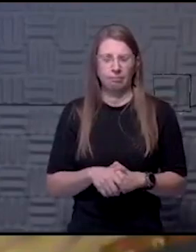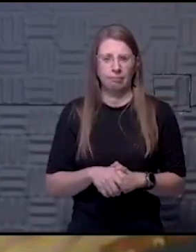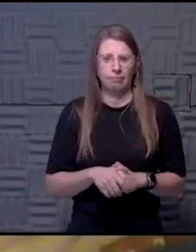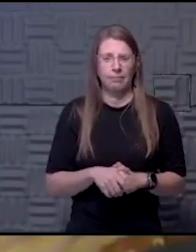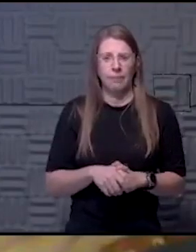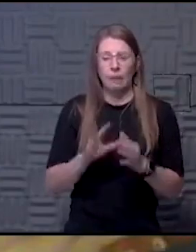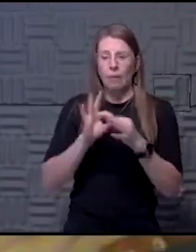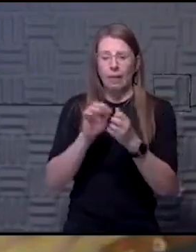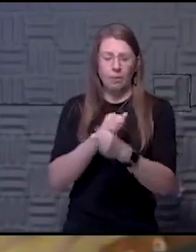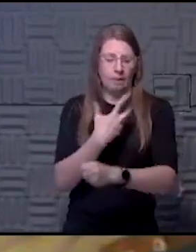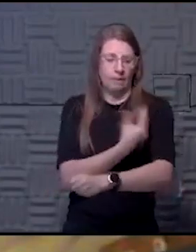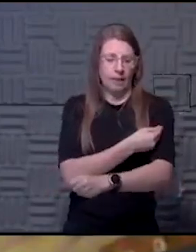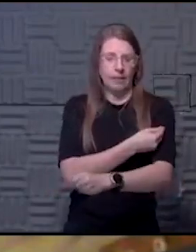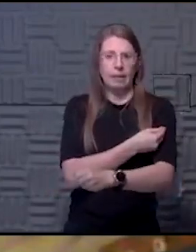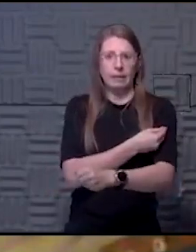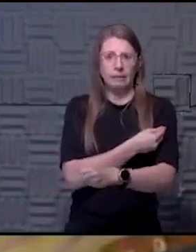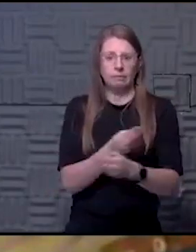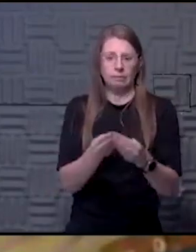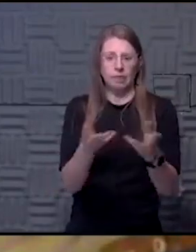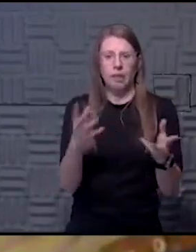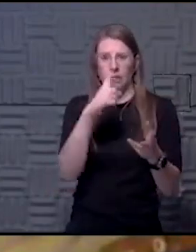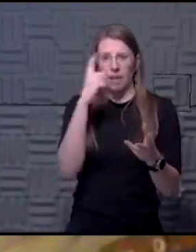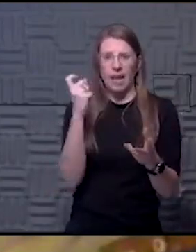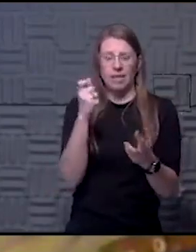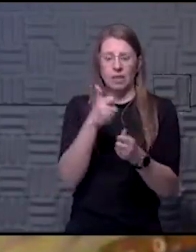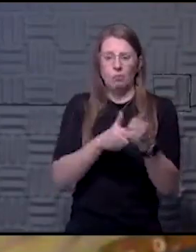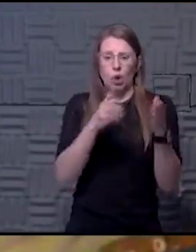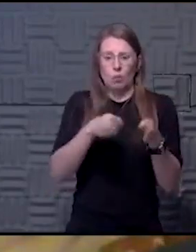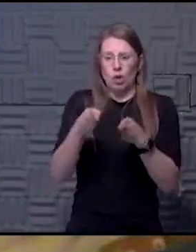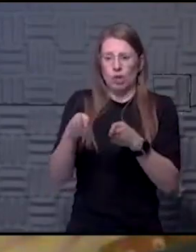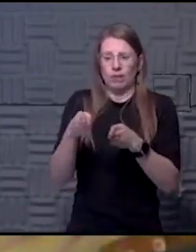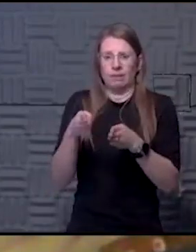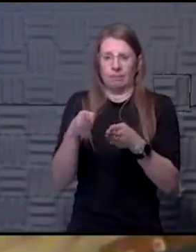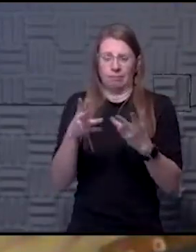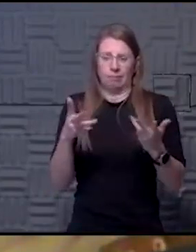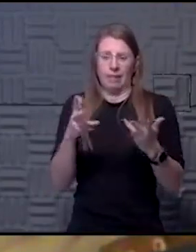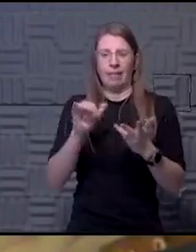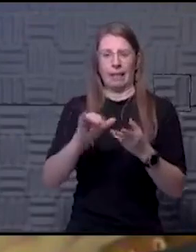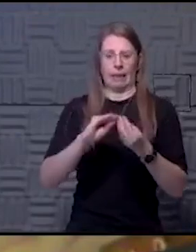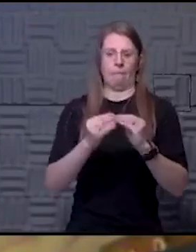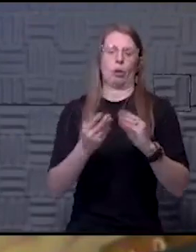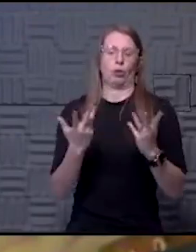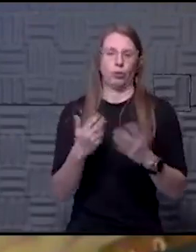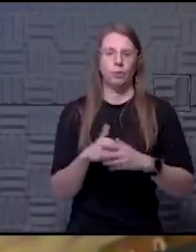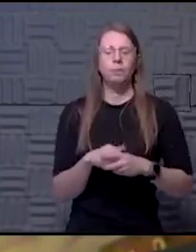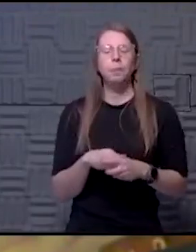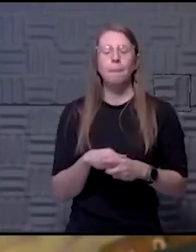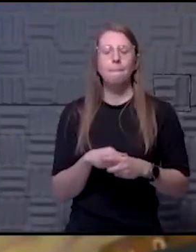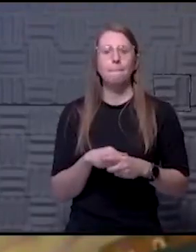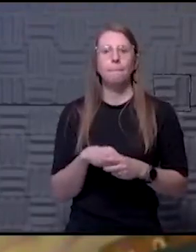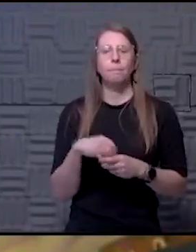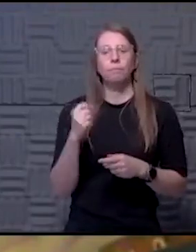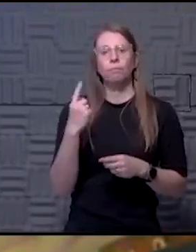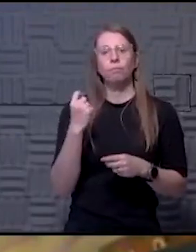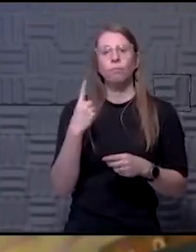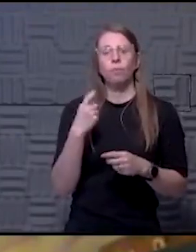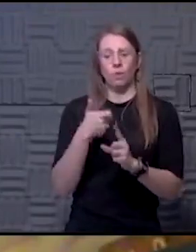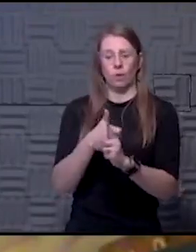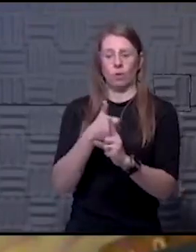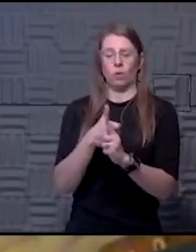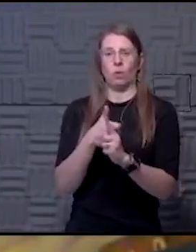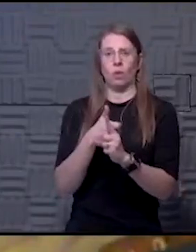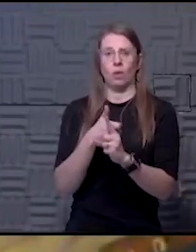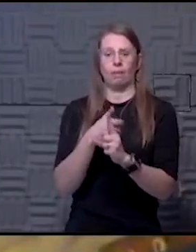the vaccine allocation, because that's done on a per capita basis, so that's just a number. Now, how she, in